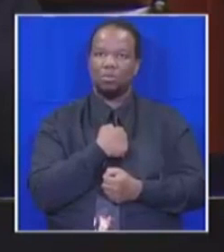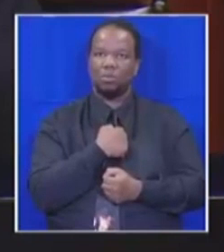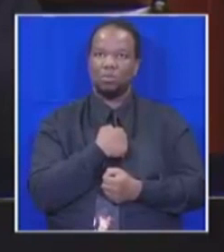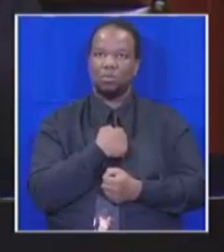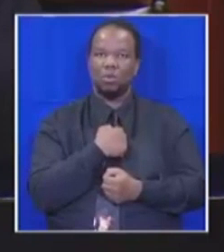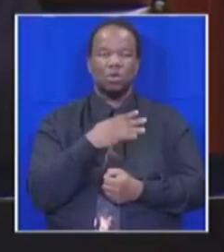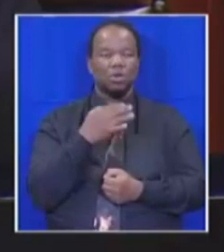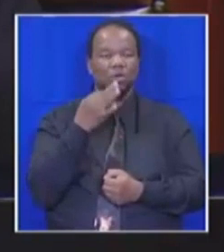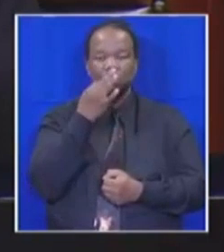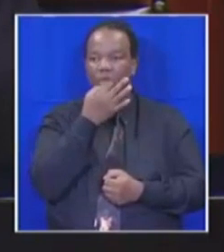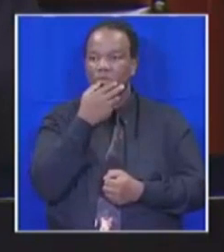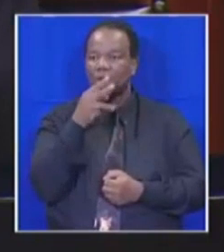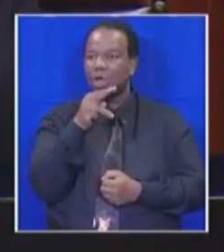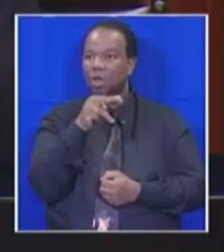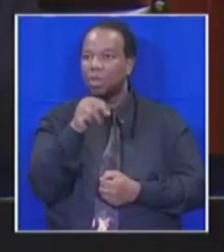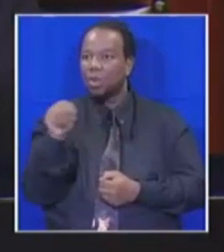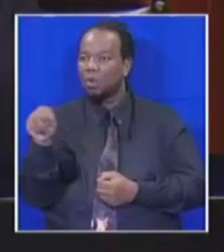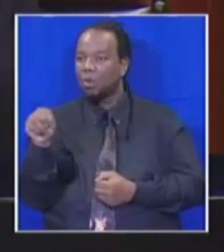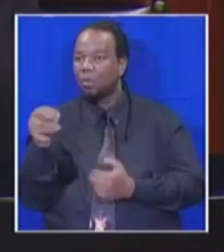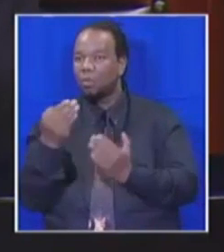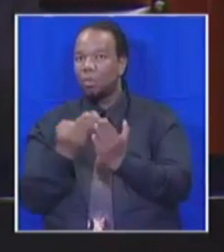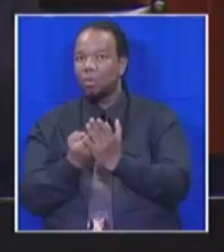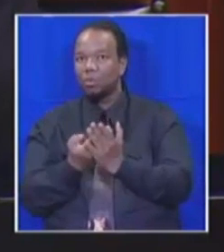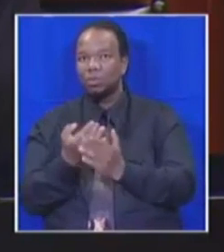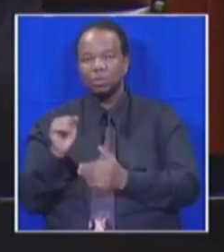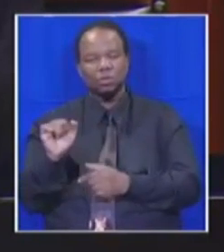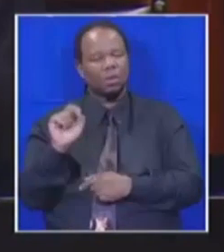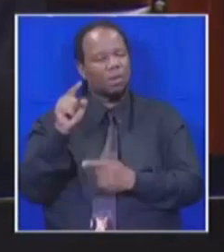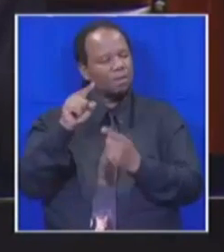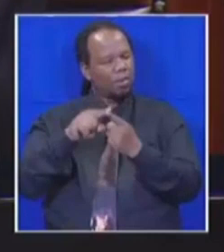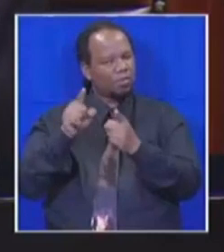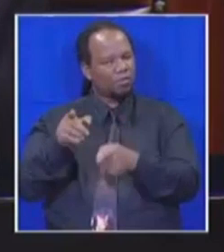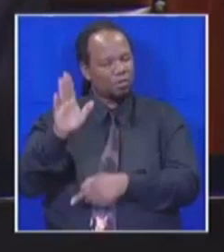Those against say no. Sorry, point of order, House Chair.